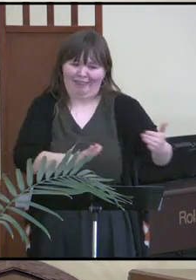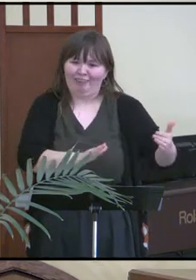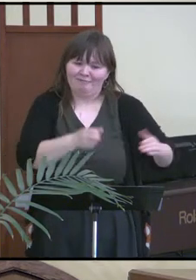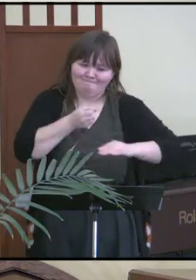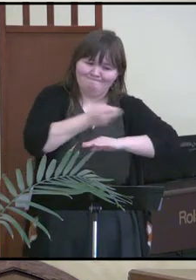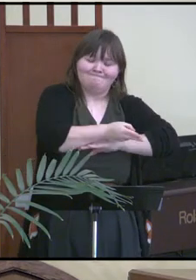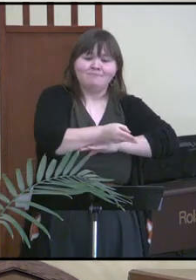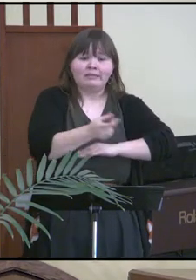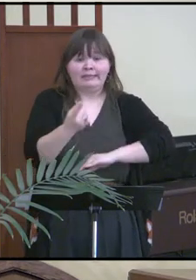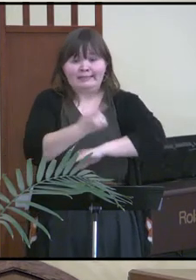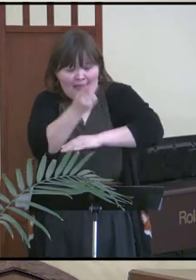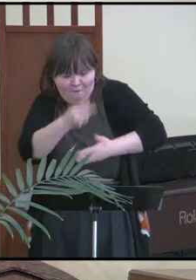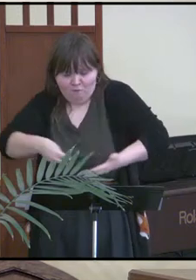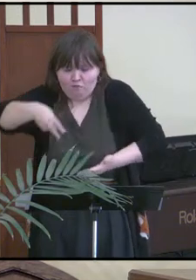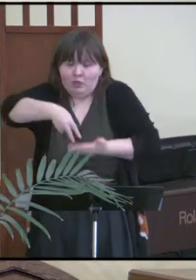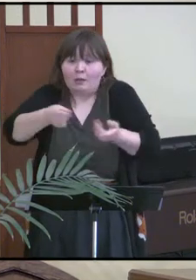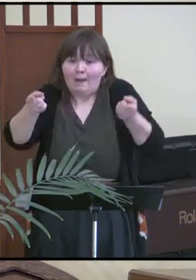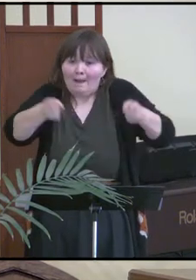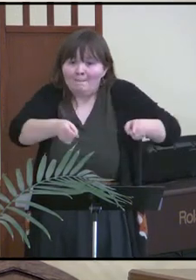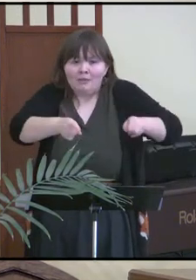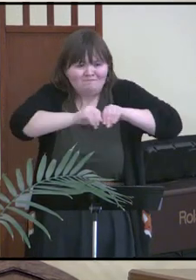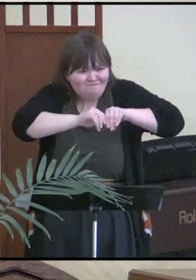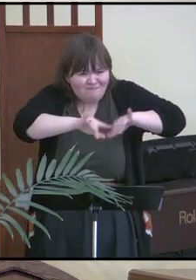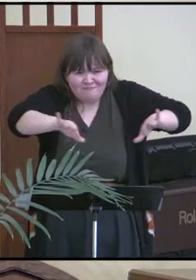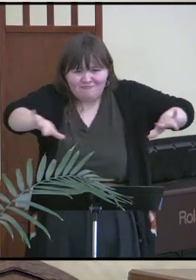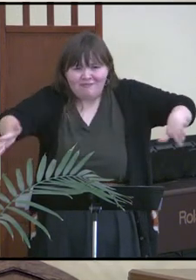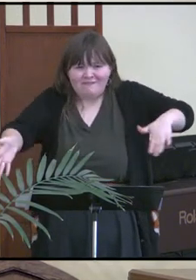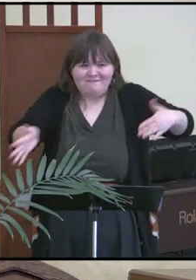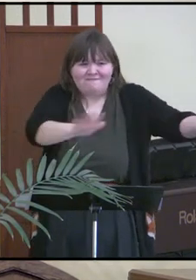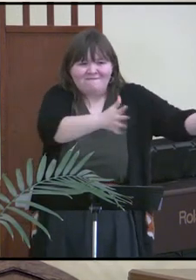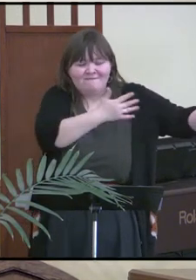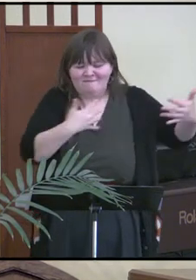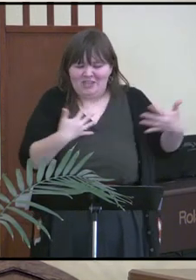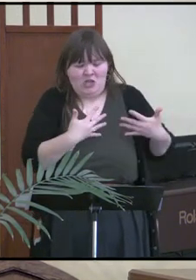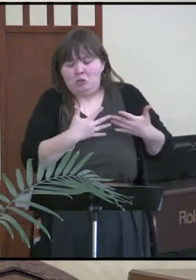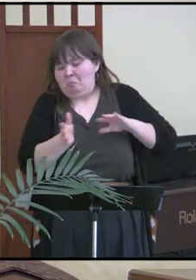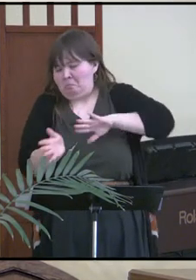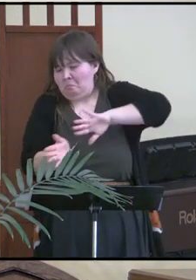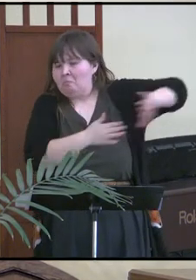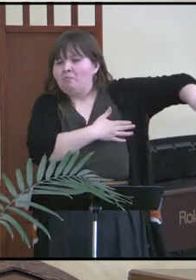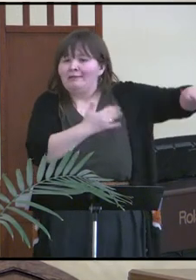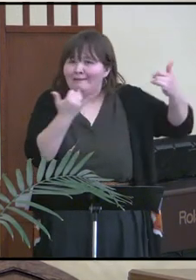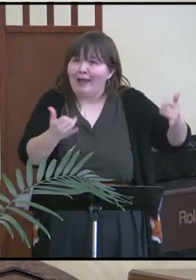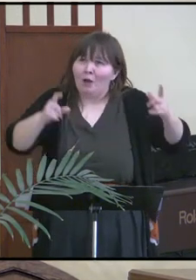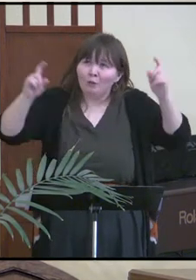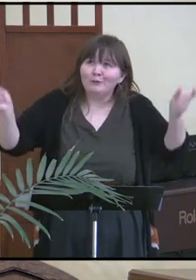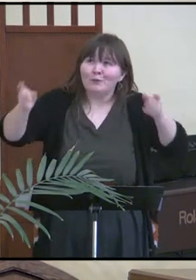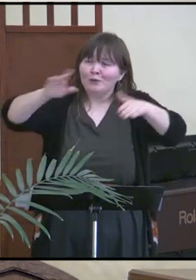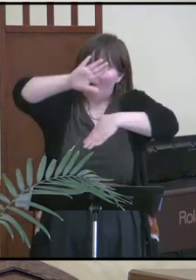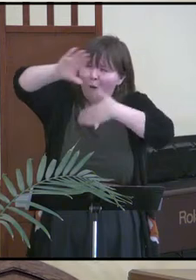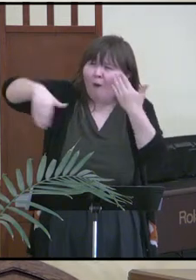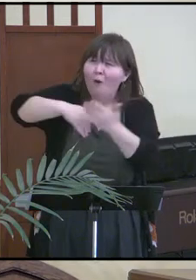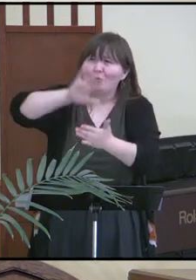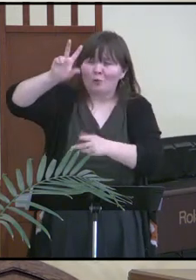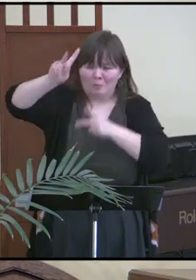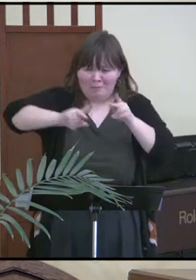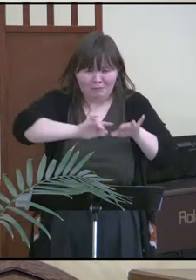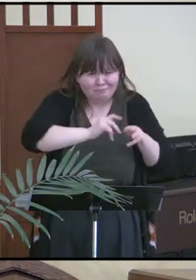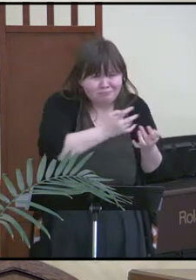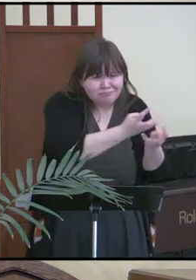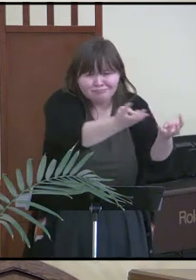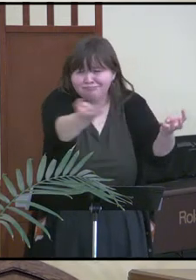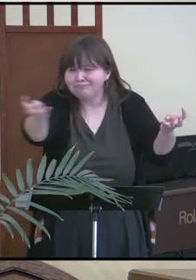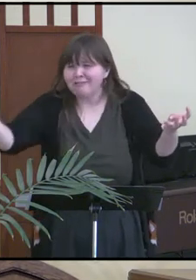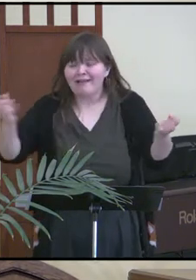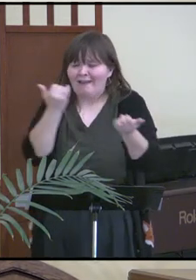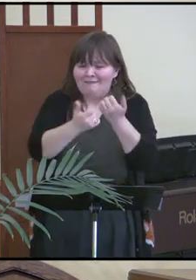of resurrection has come, scattering fear and doom. And so we rejoice with all your people of every time and place